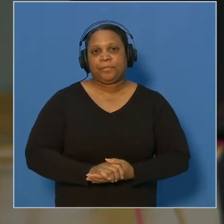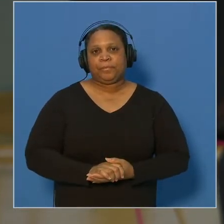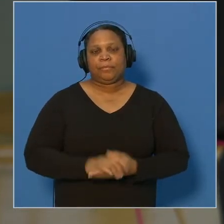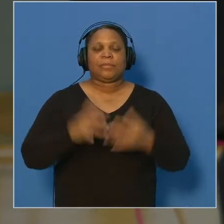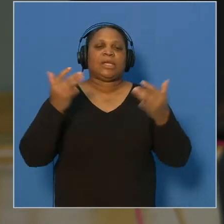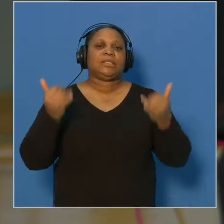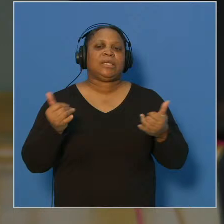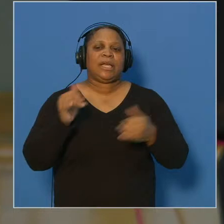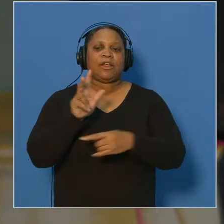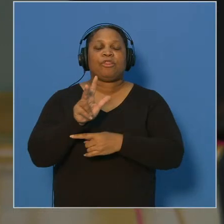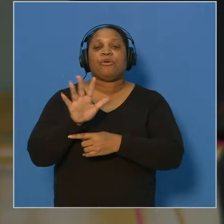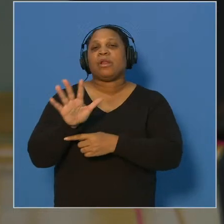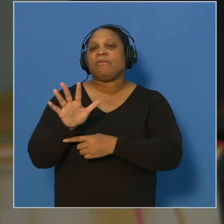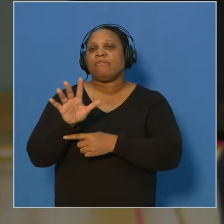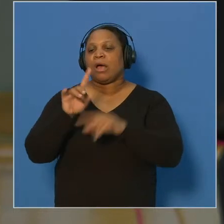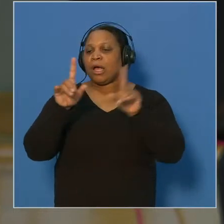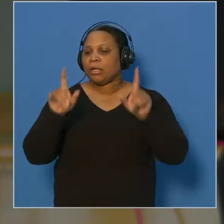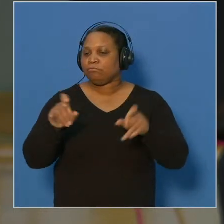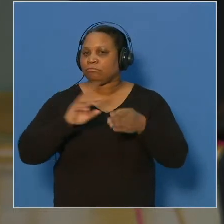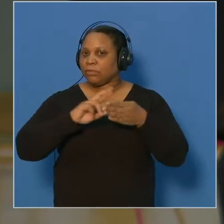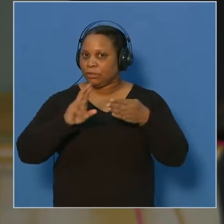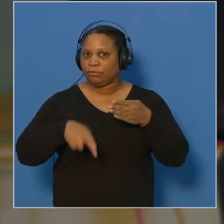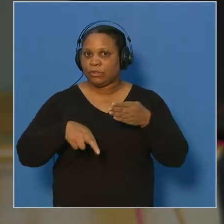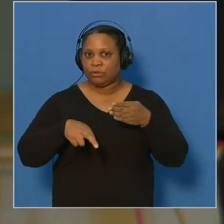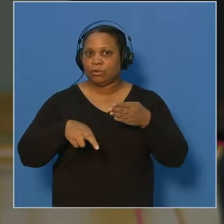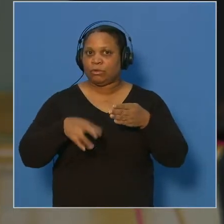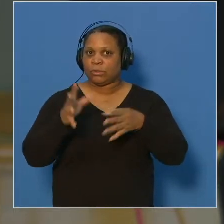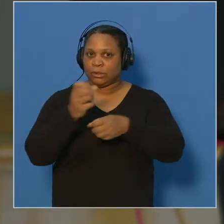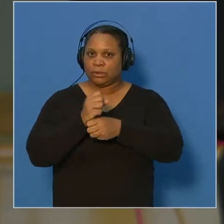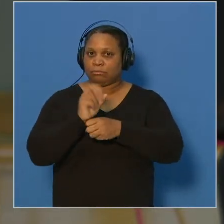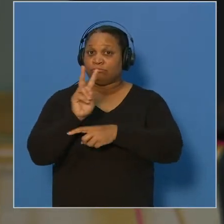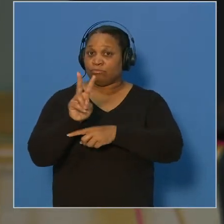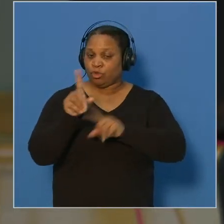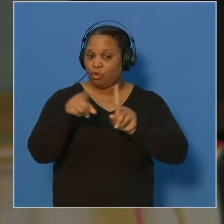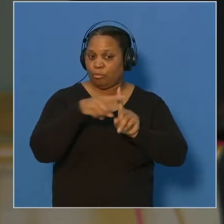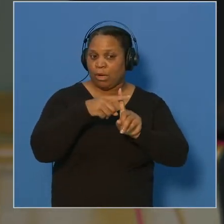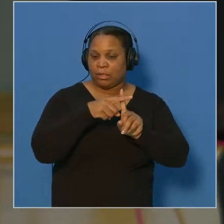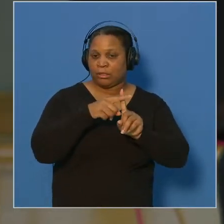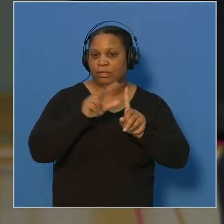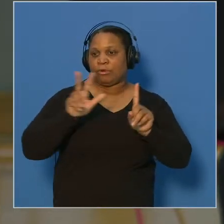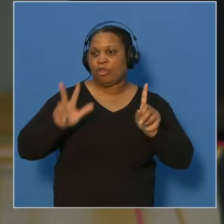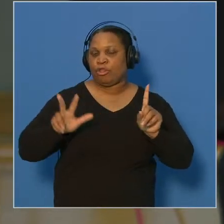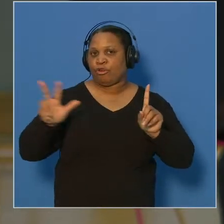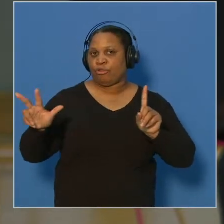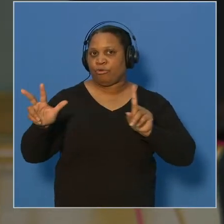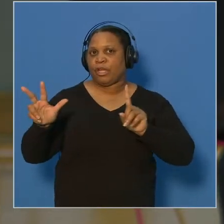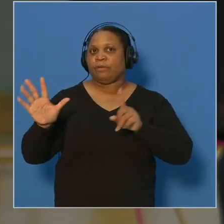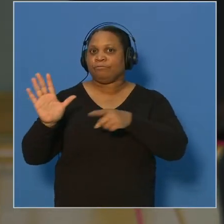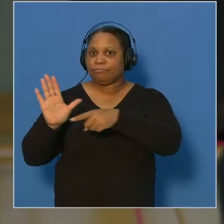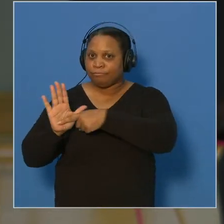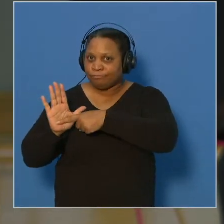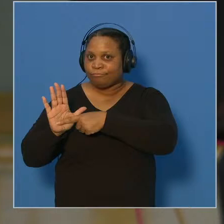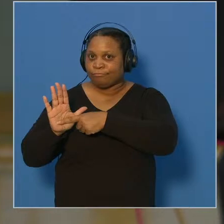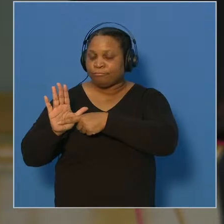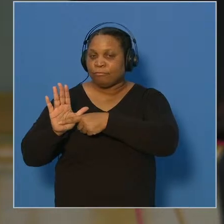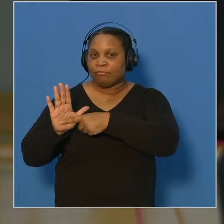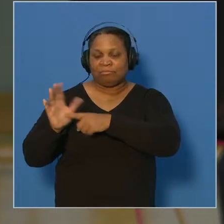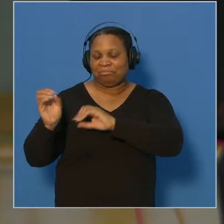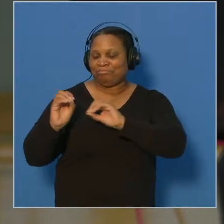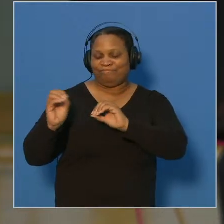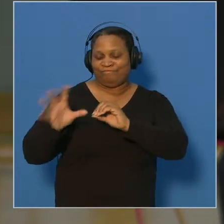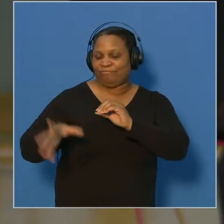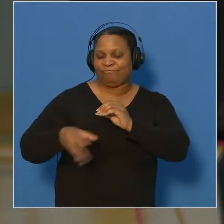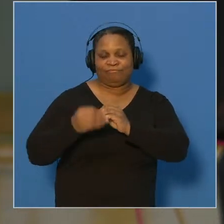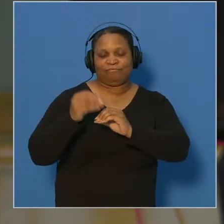Today, there were 35 test results received, 2 were positive, and 33 were negative. Thankfully, there were no